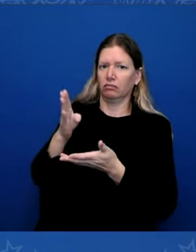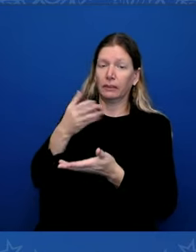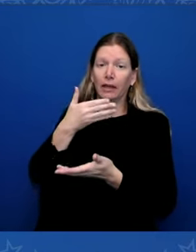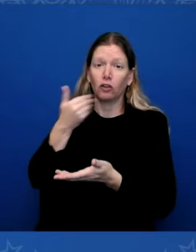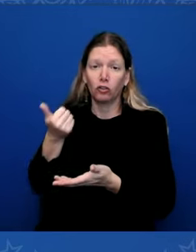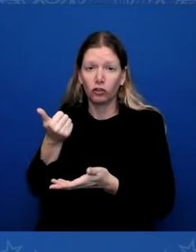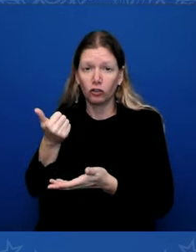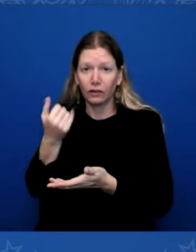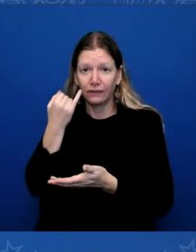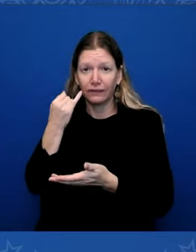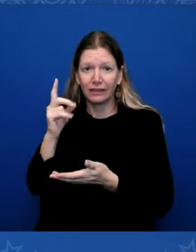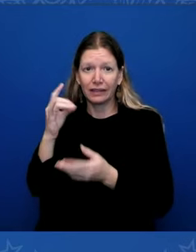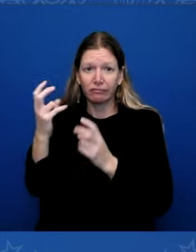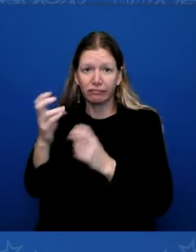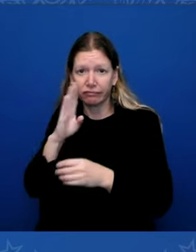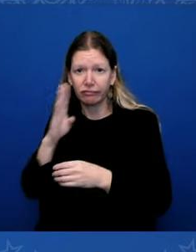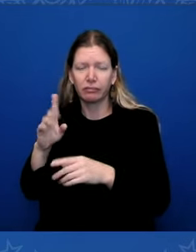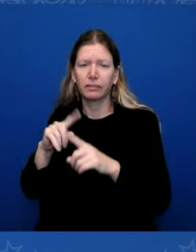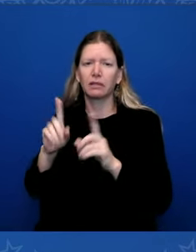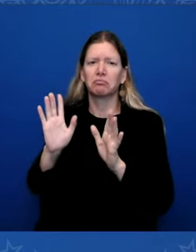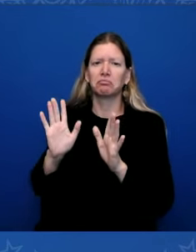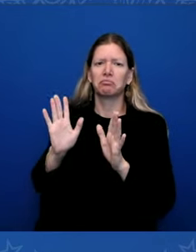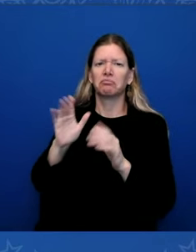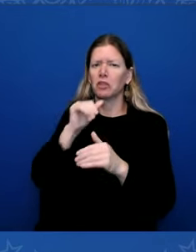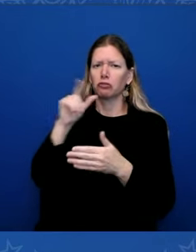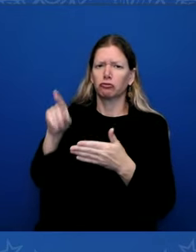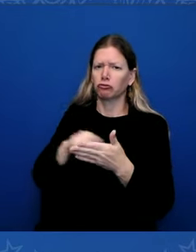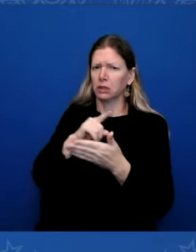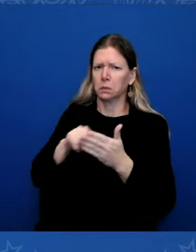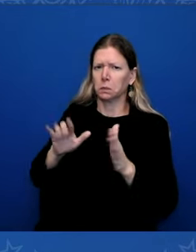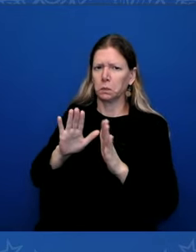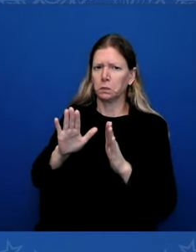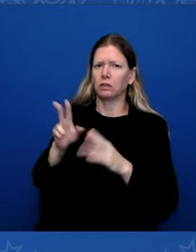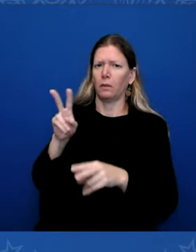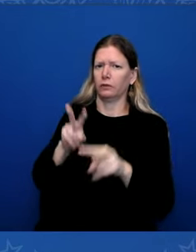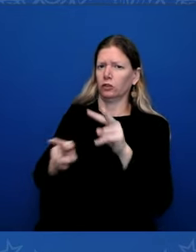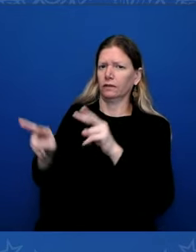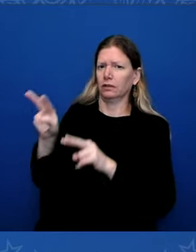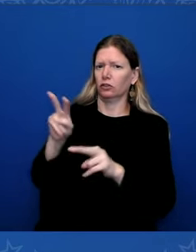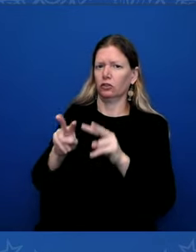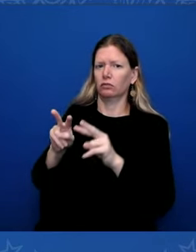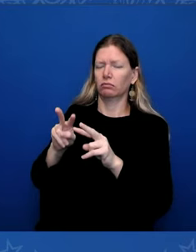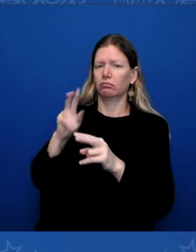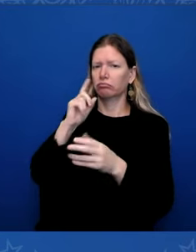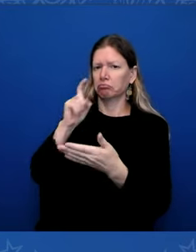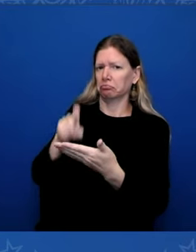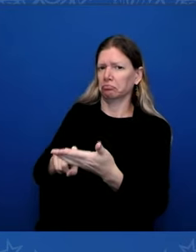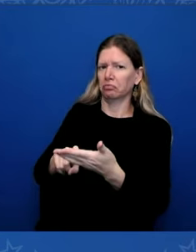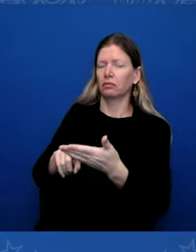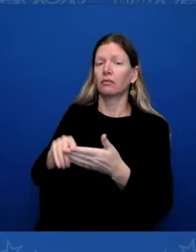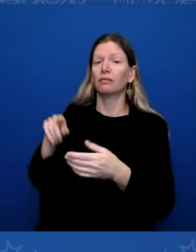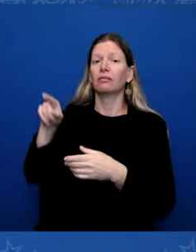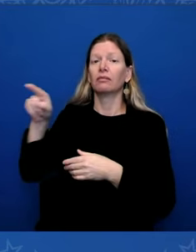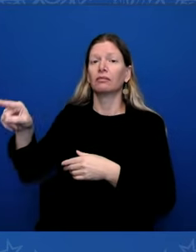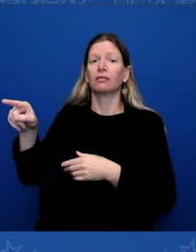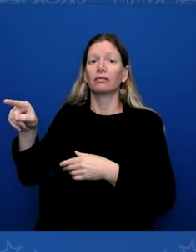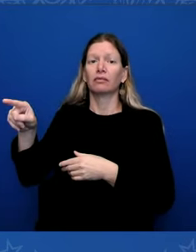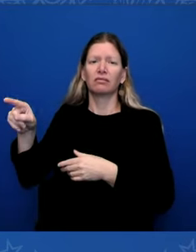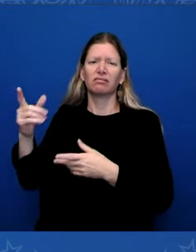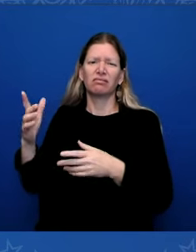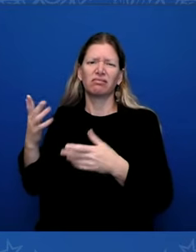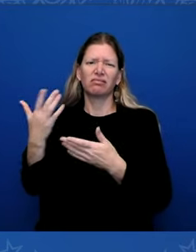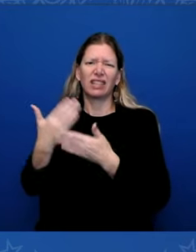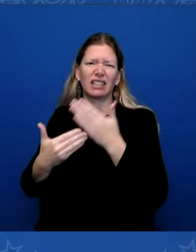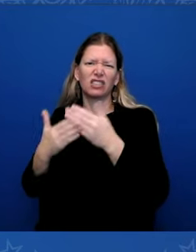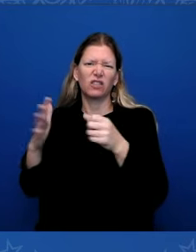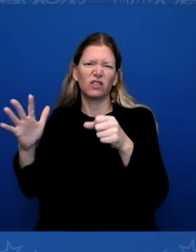has his hands full right now. He has overwhelming unemployment with his youth. One of the